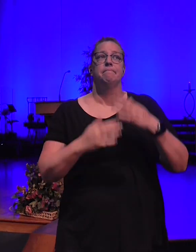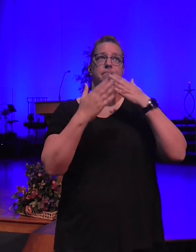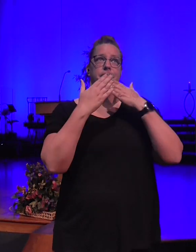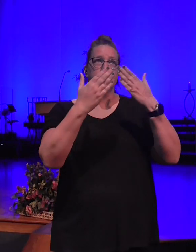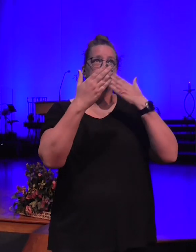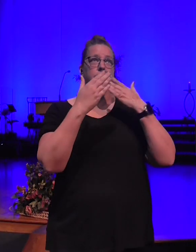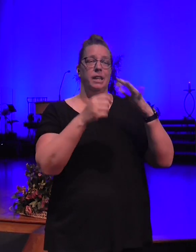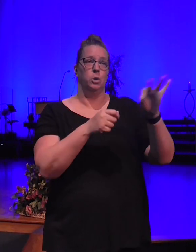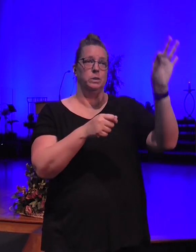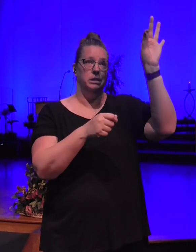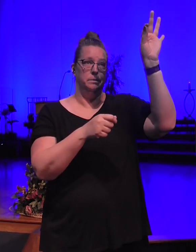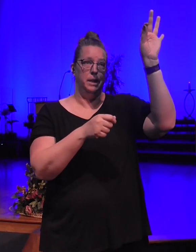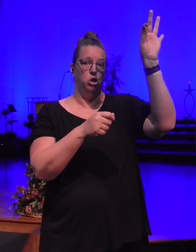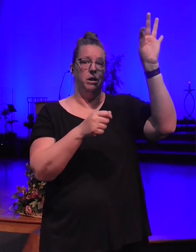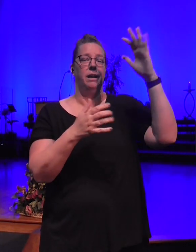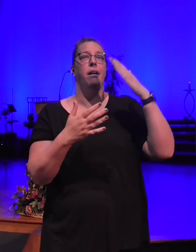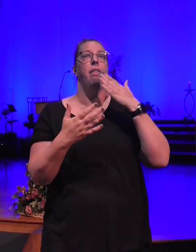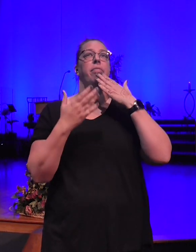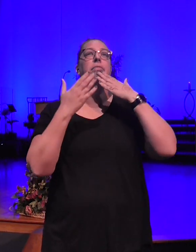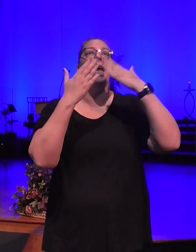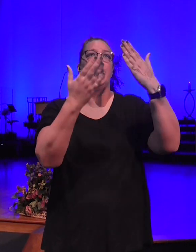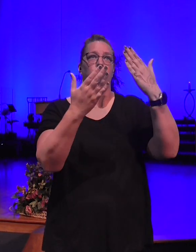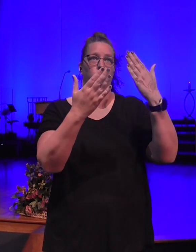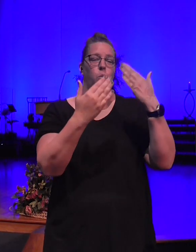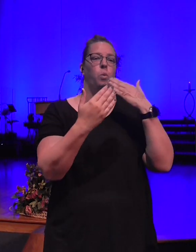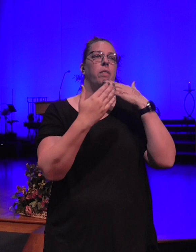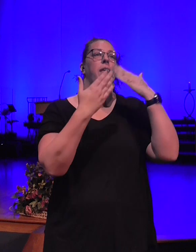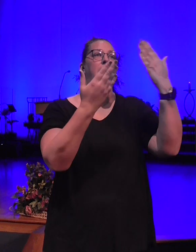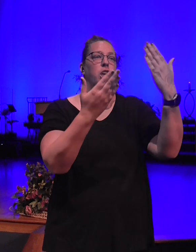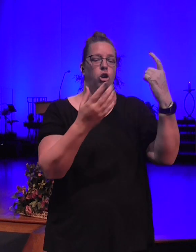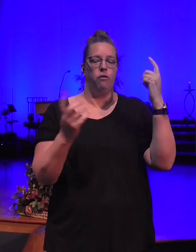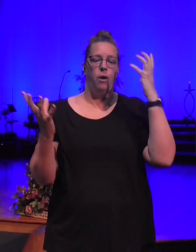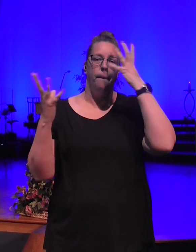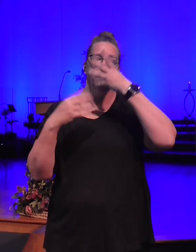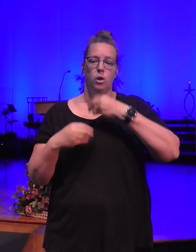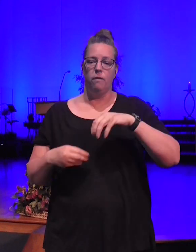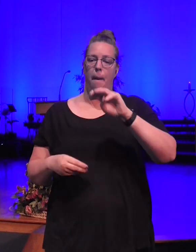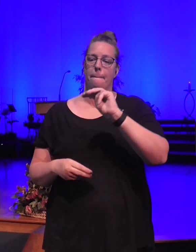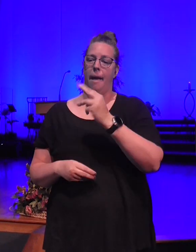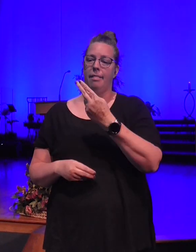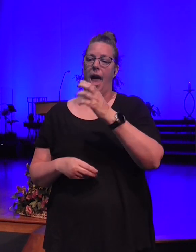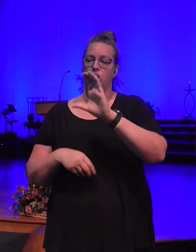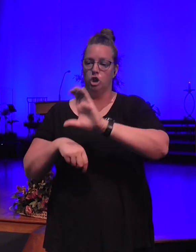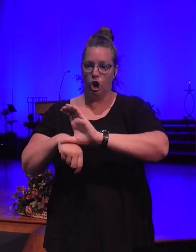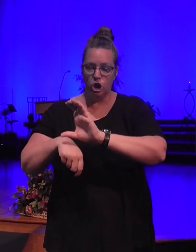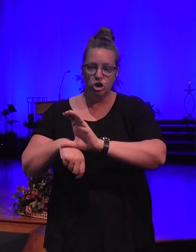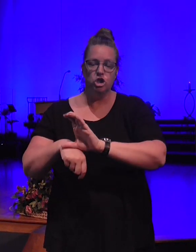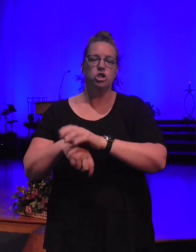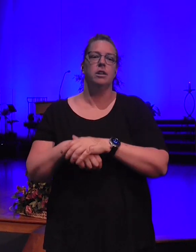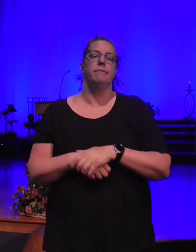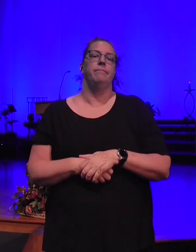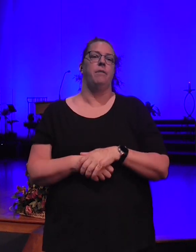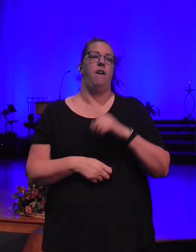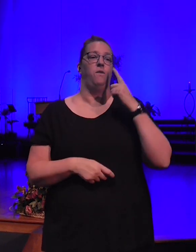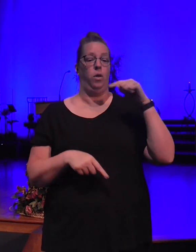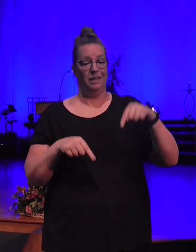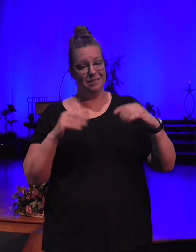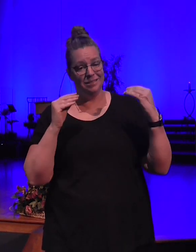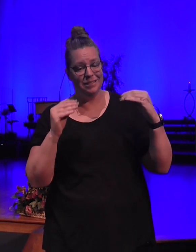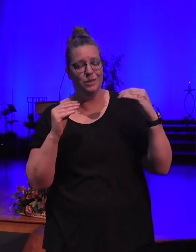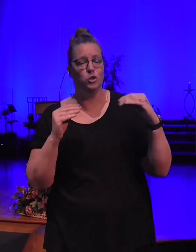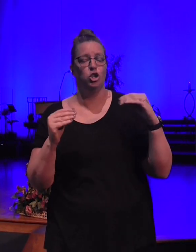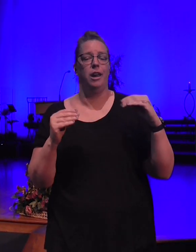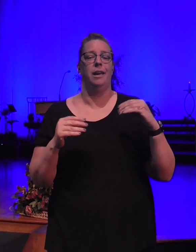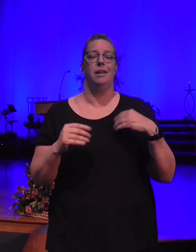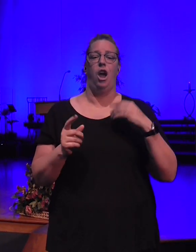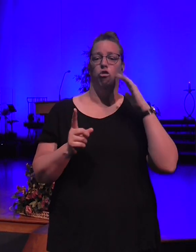Spirit. Thank you for this beautiful Mile High Church, for this teaching that